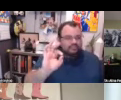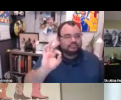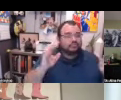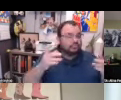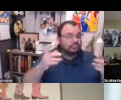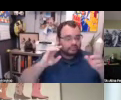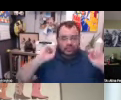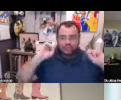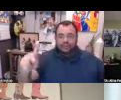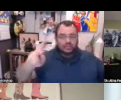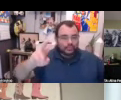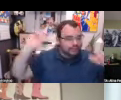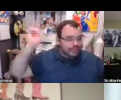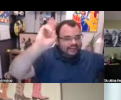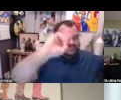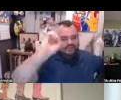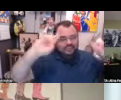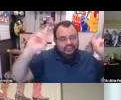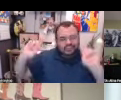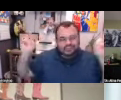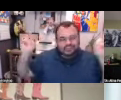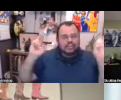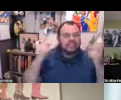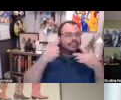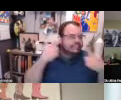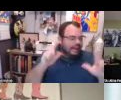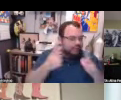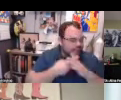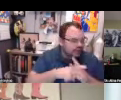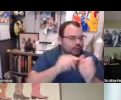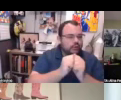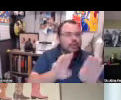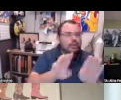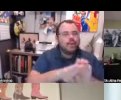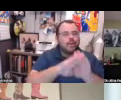Hello, everyone. Oh, he froze for me.